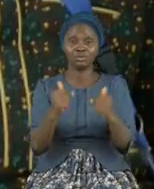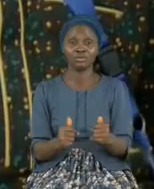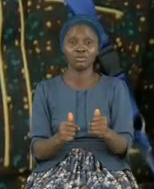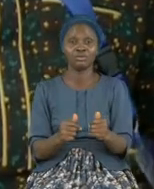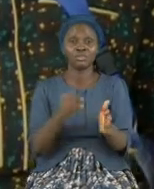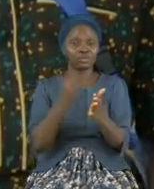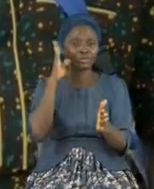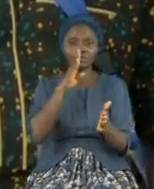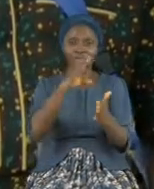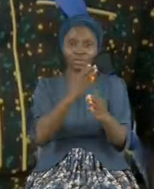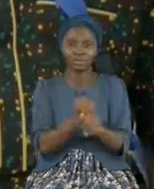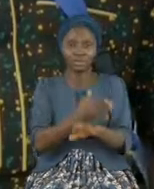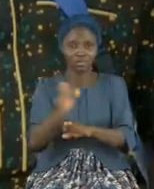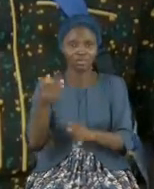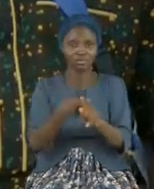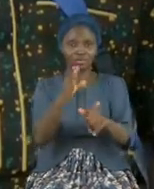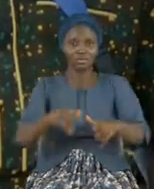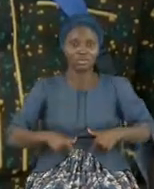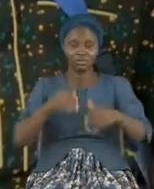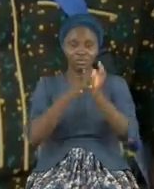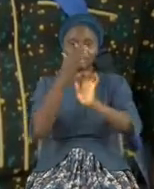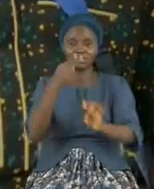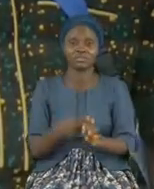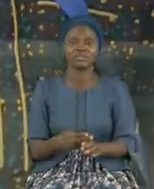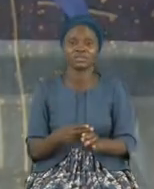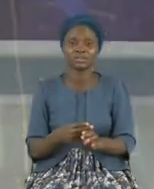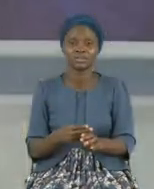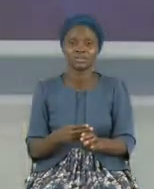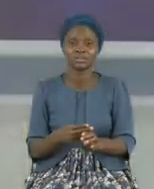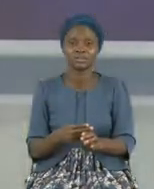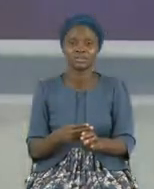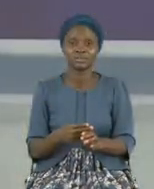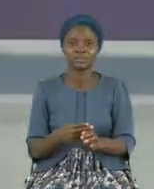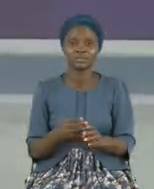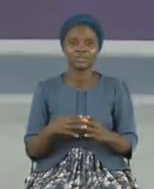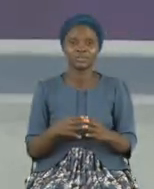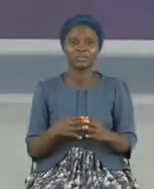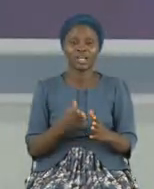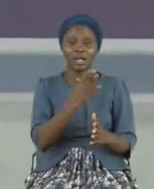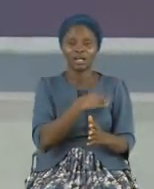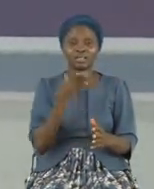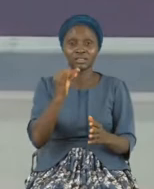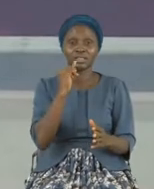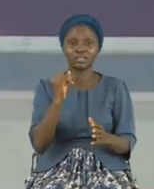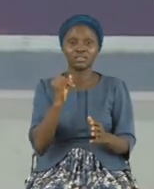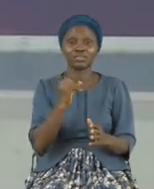Jesus' name. And then there is disease, old age disease. This one